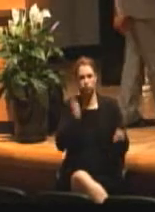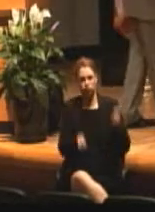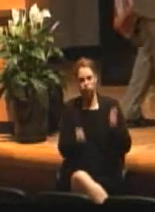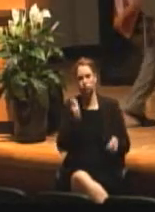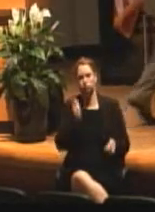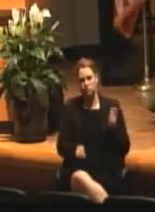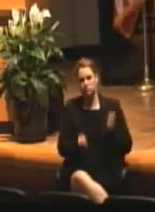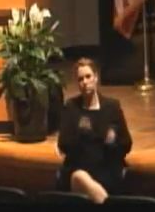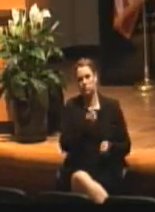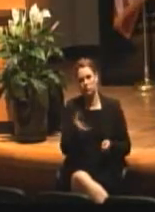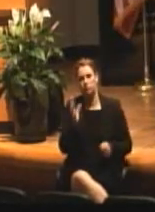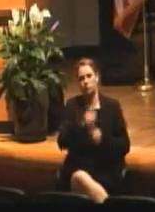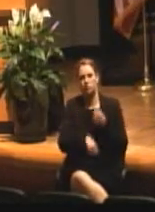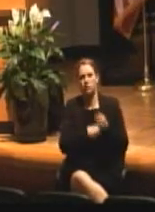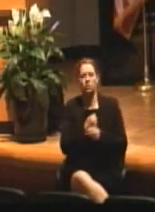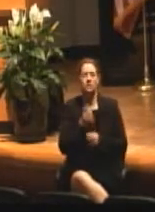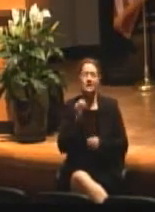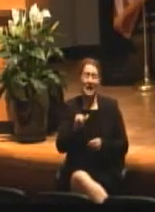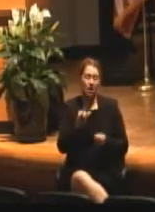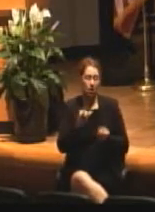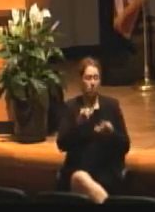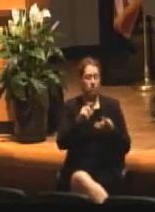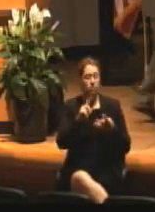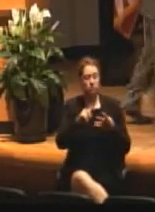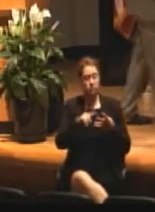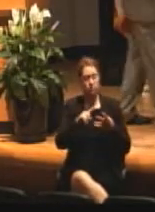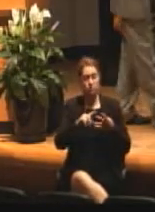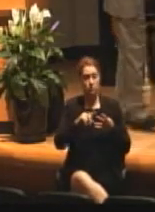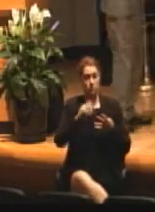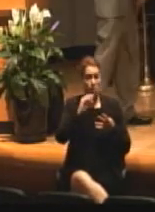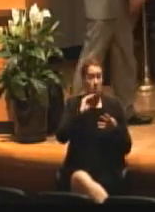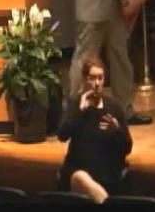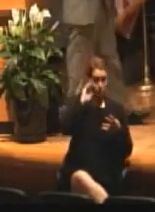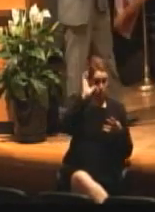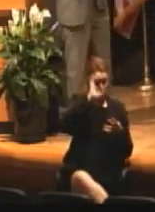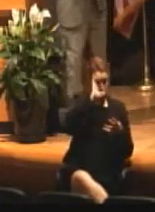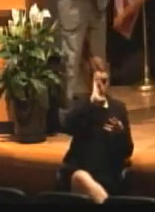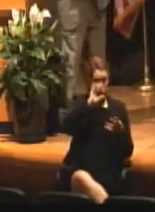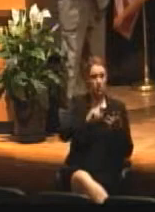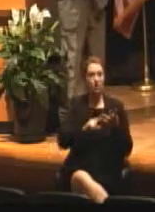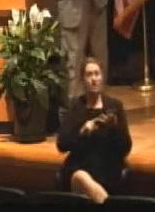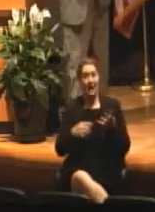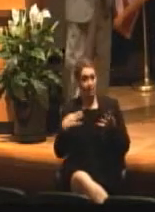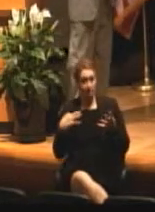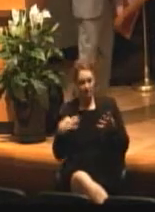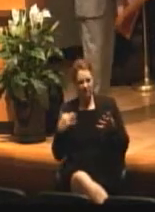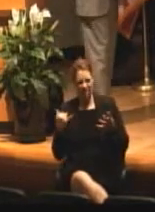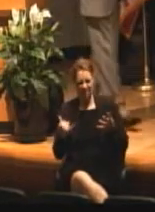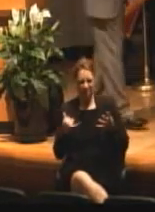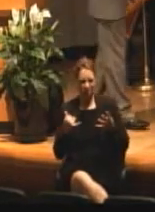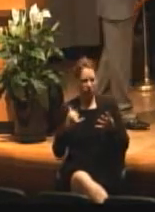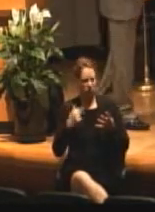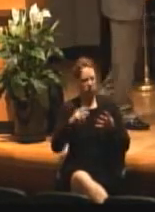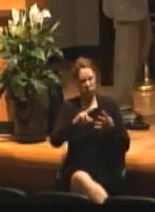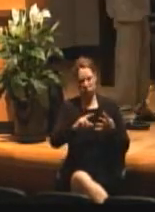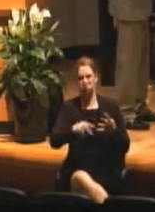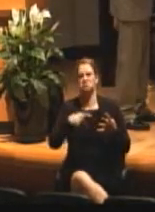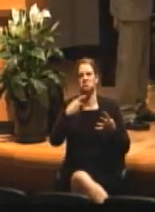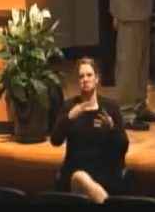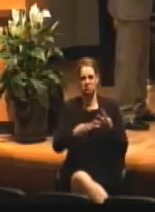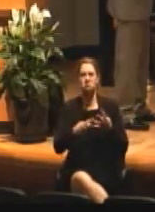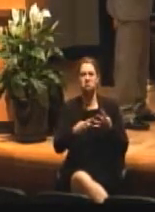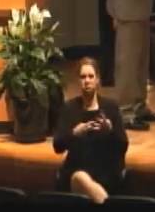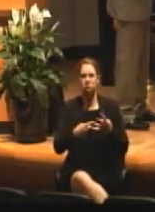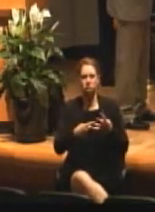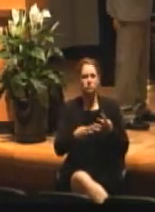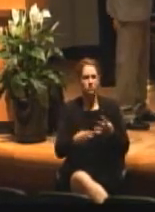second things in here, that home search and the application, sometimes I would almost even flip-flop those at this point. Go through and just, you